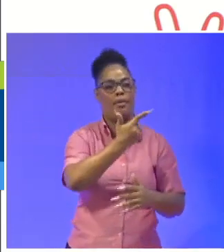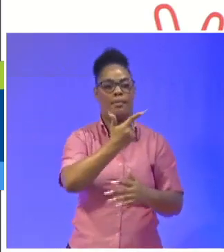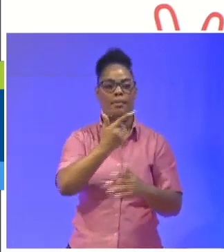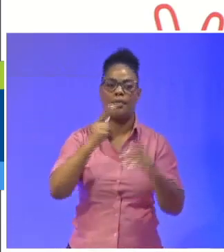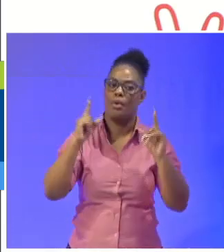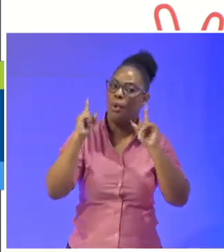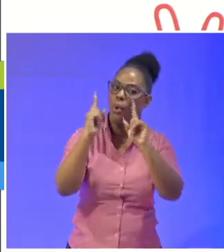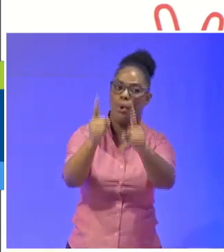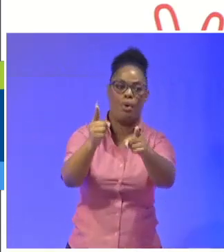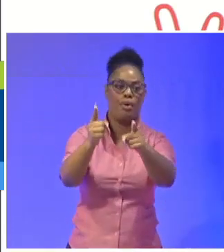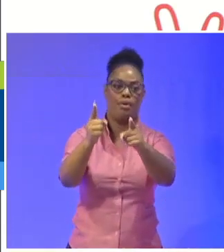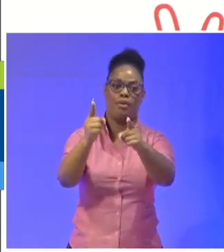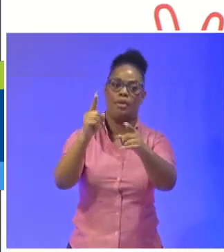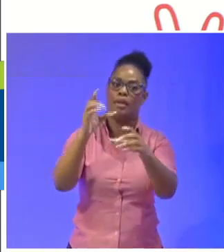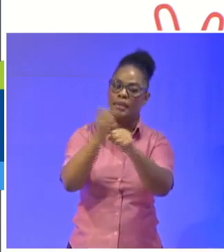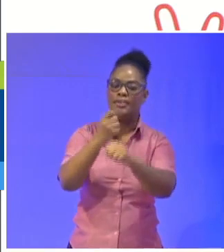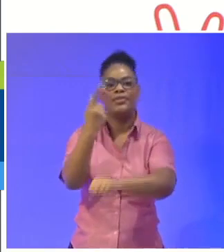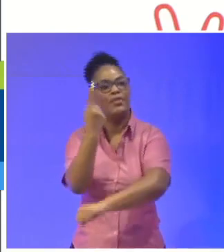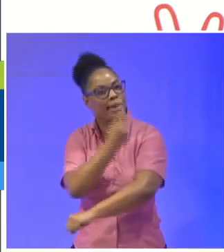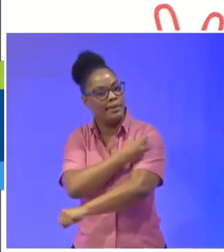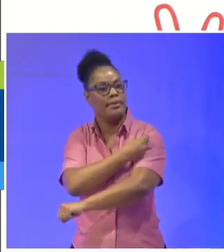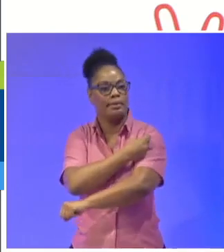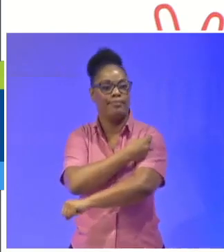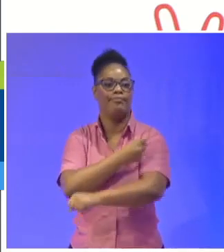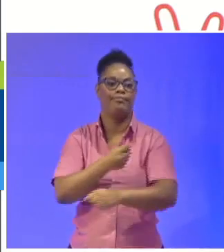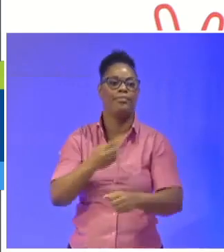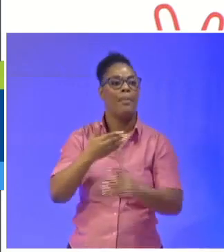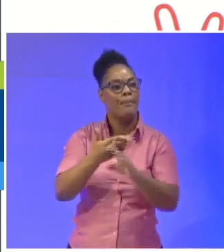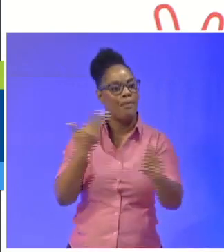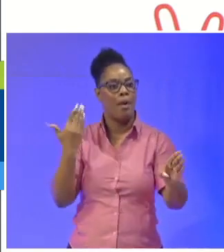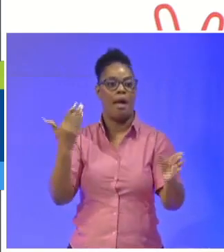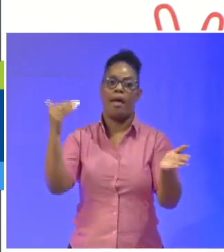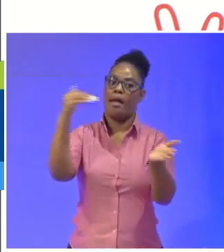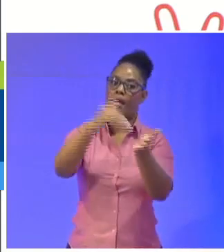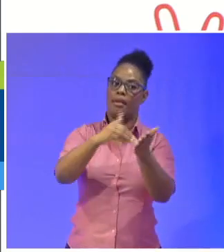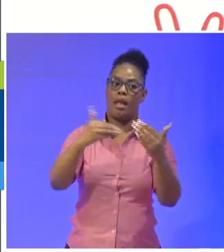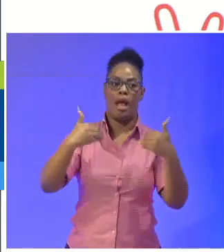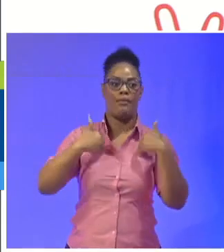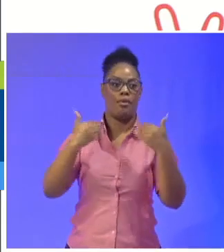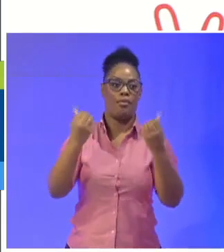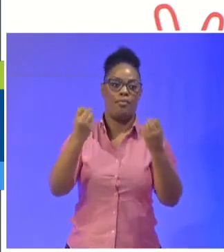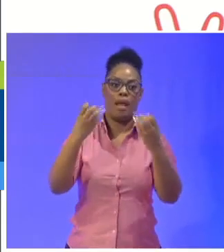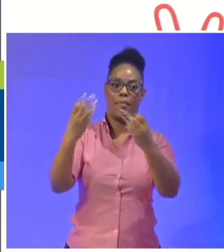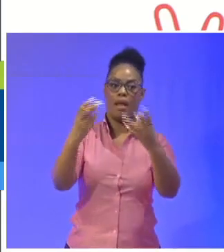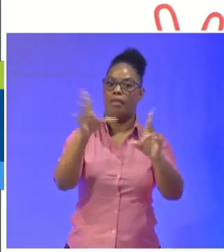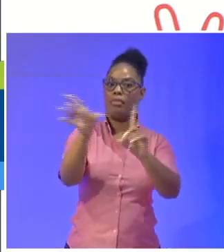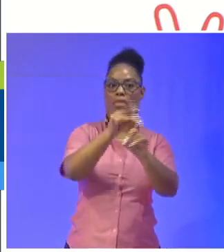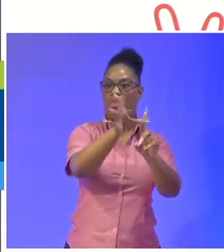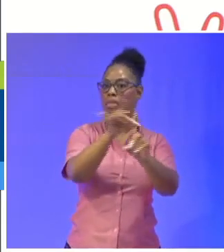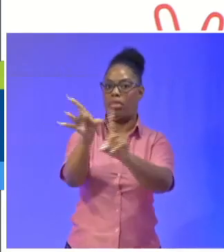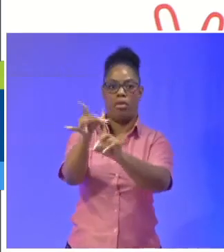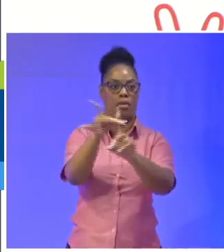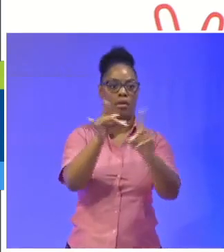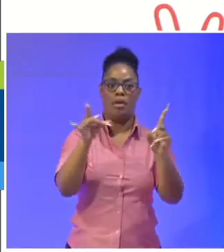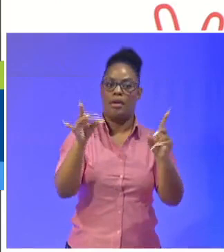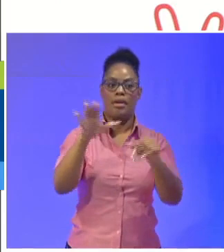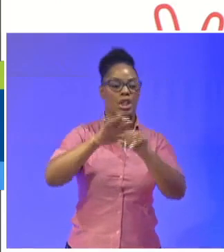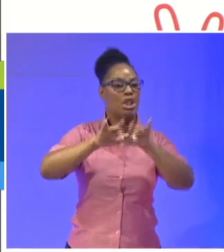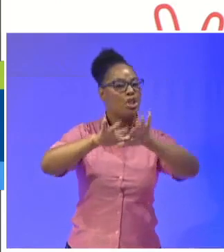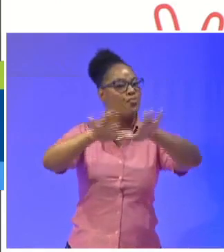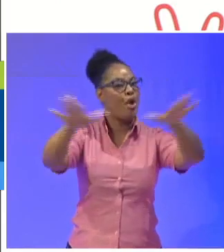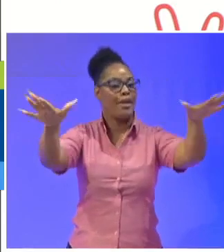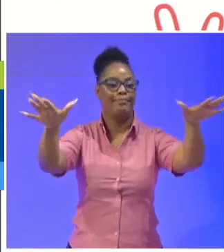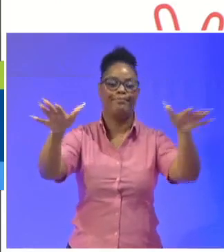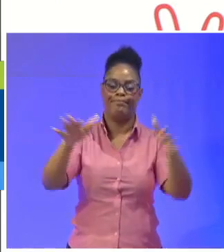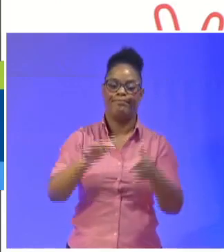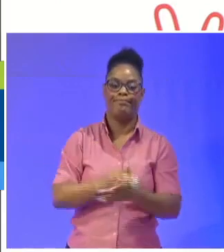so before we get to the point where we again have large circulating numbers of infected individuals and surges in numbers because